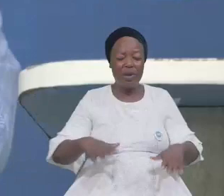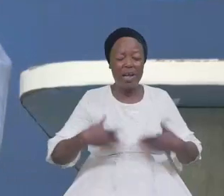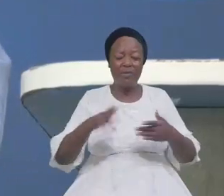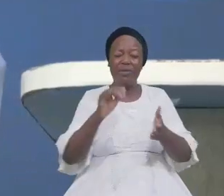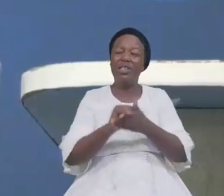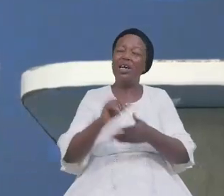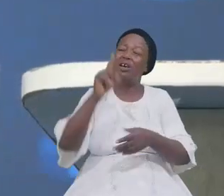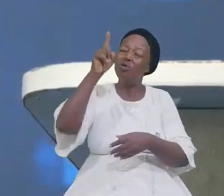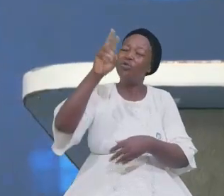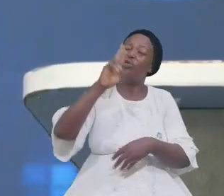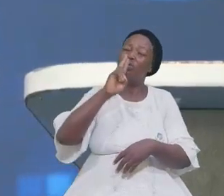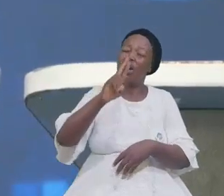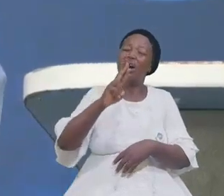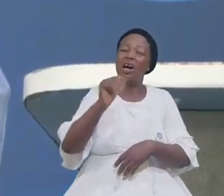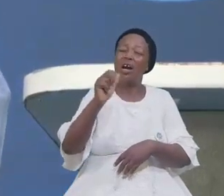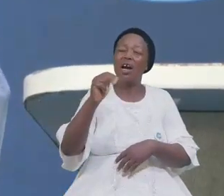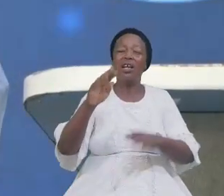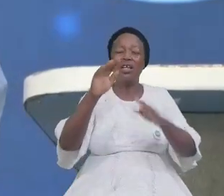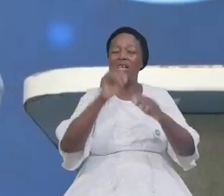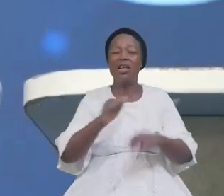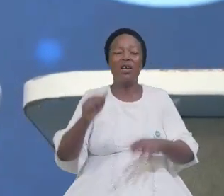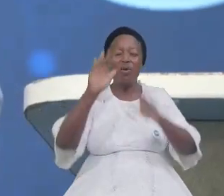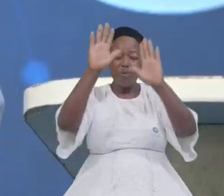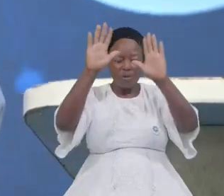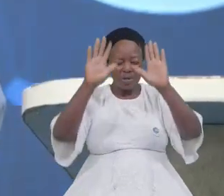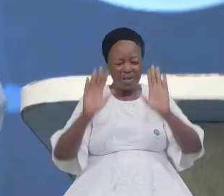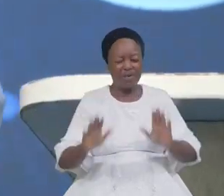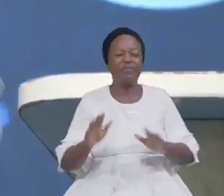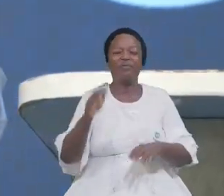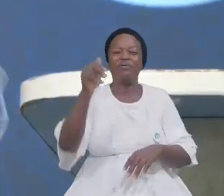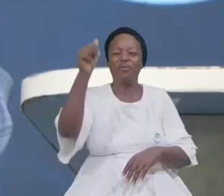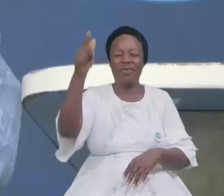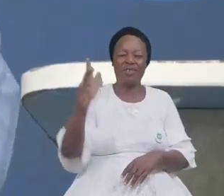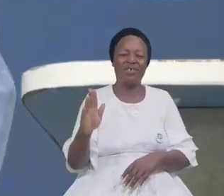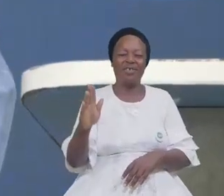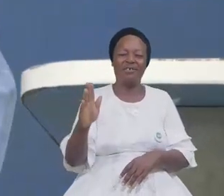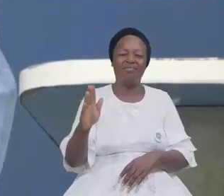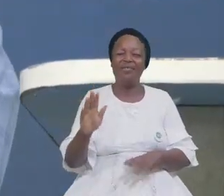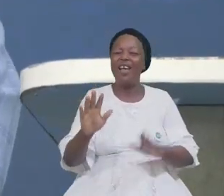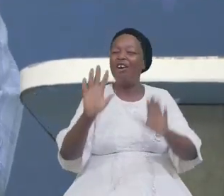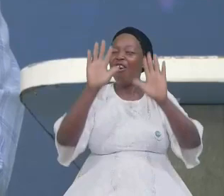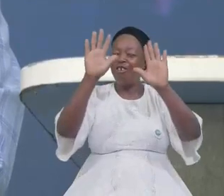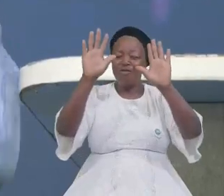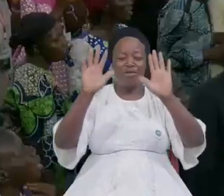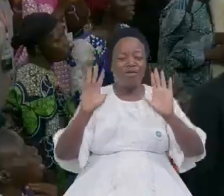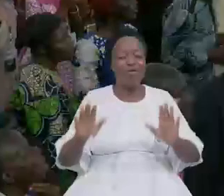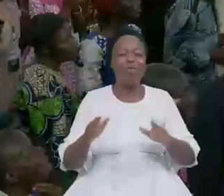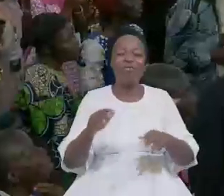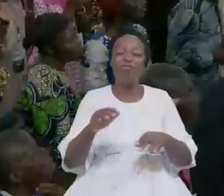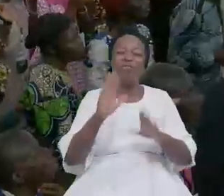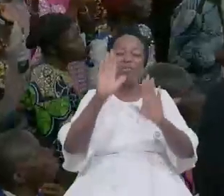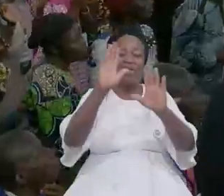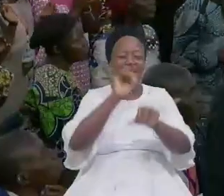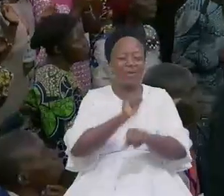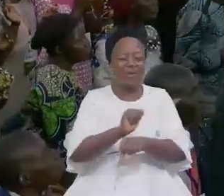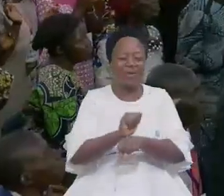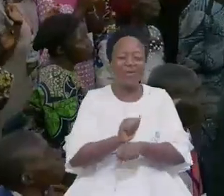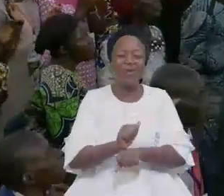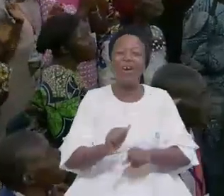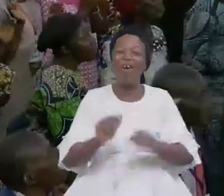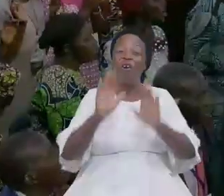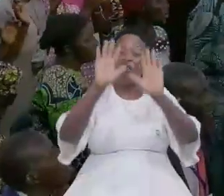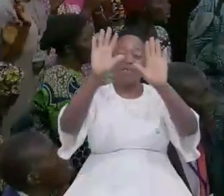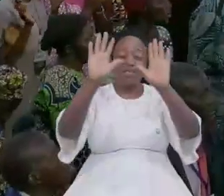an awesome God. Awesome miracle. Awesome